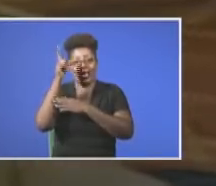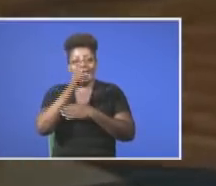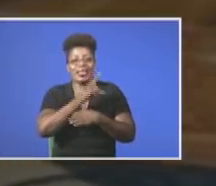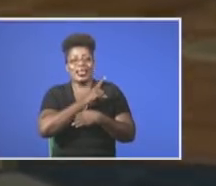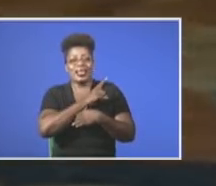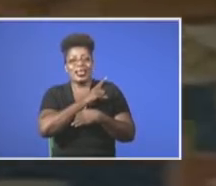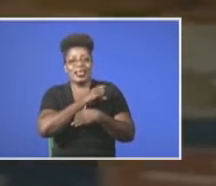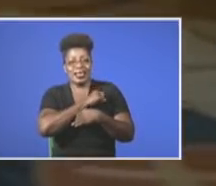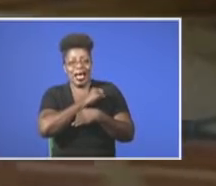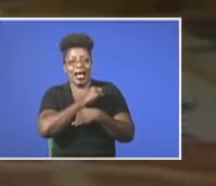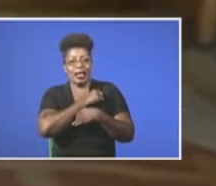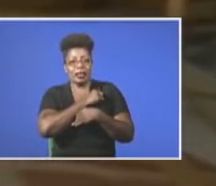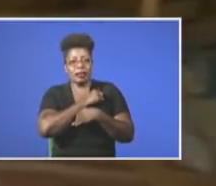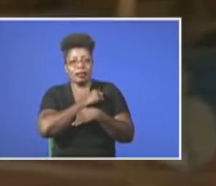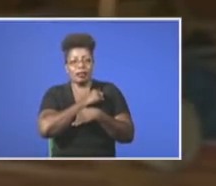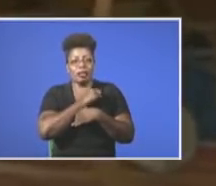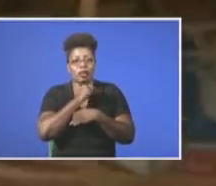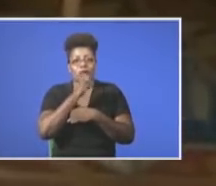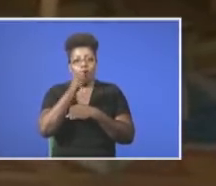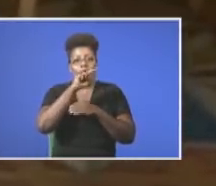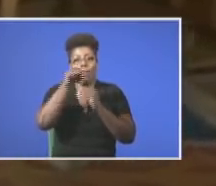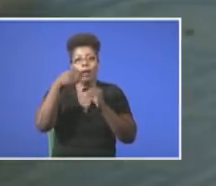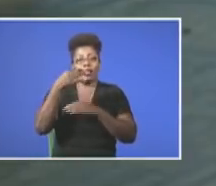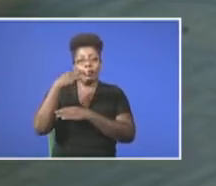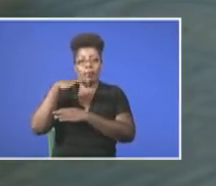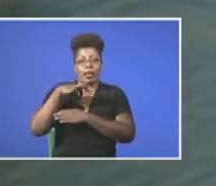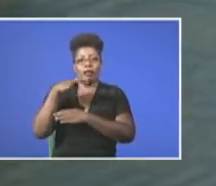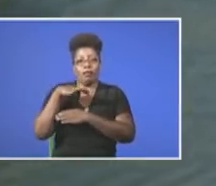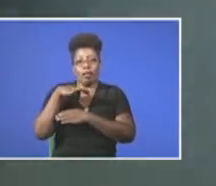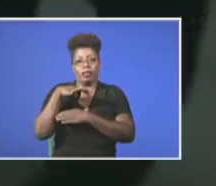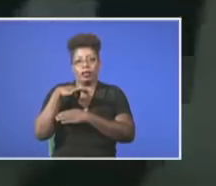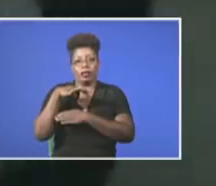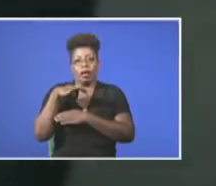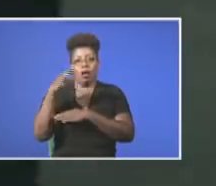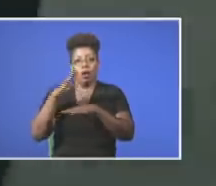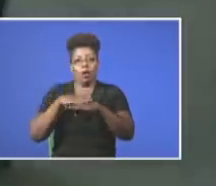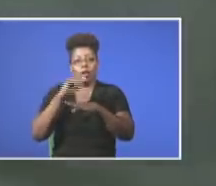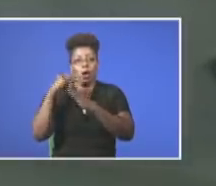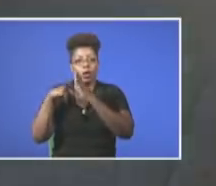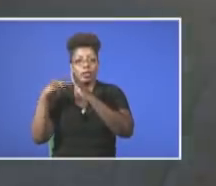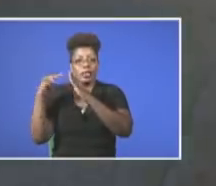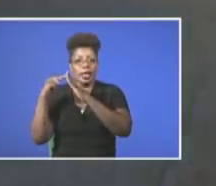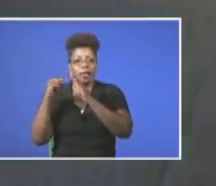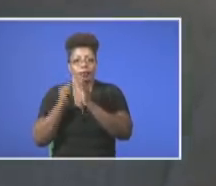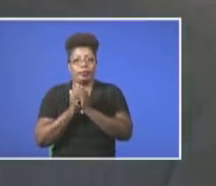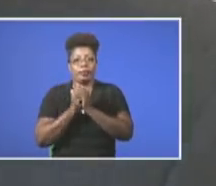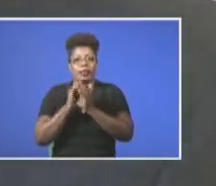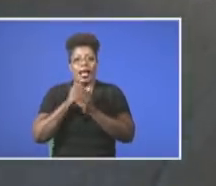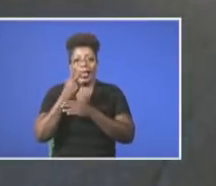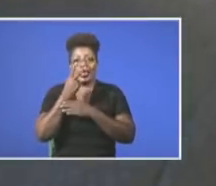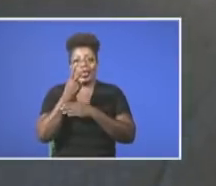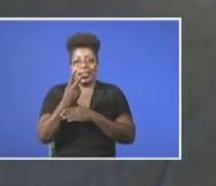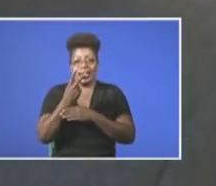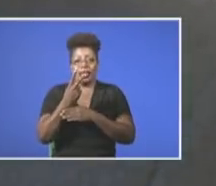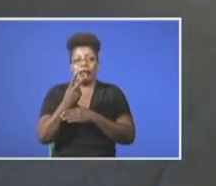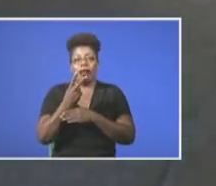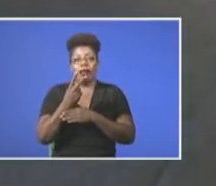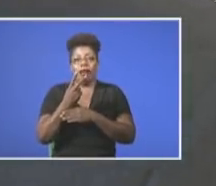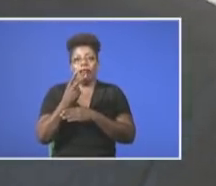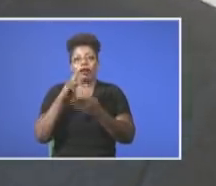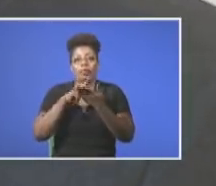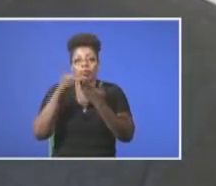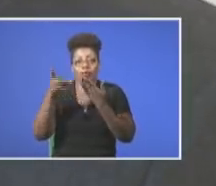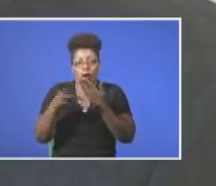about the deal and the benefits it offers residents, especially contractors. I just see the project as